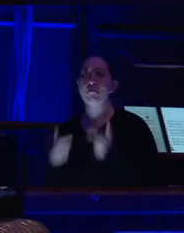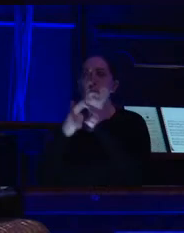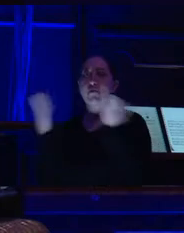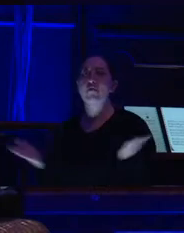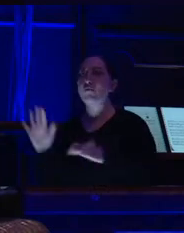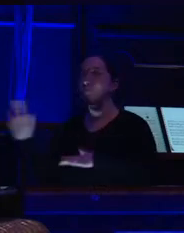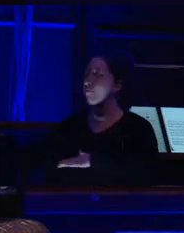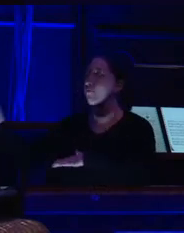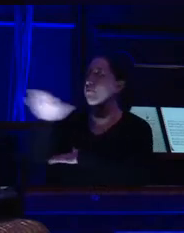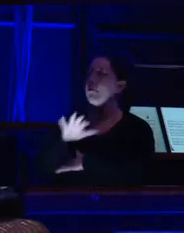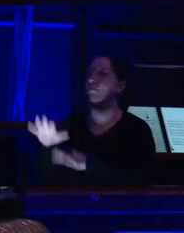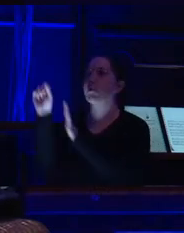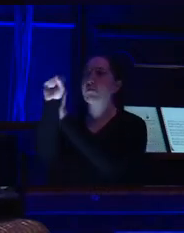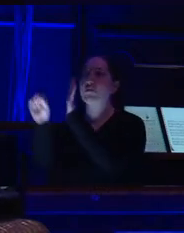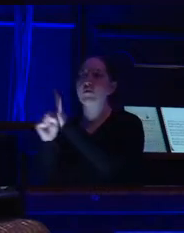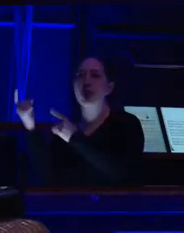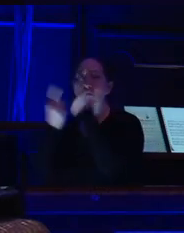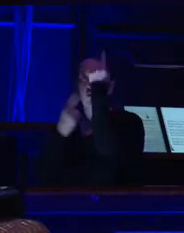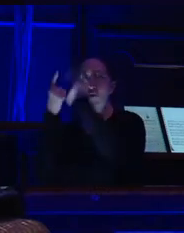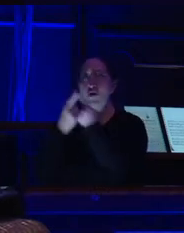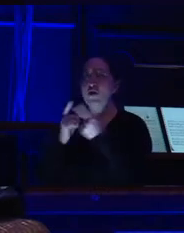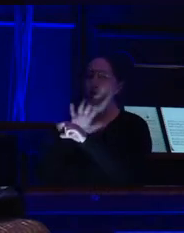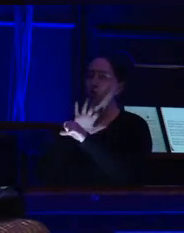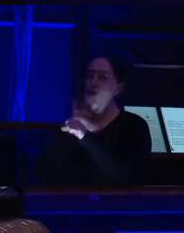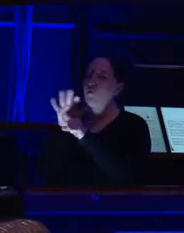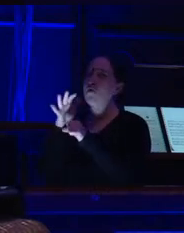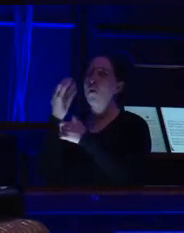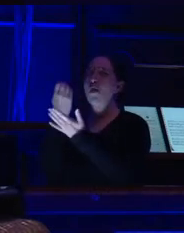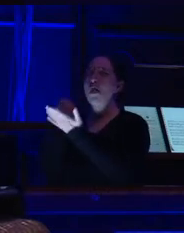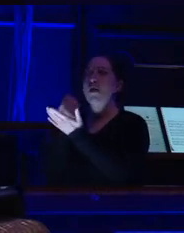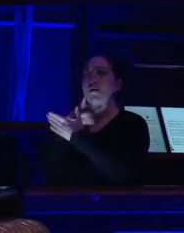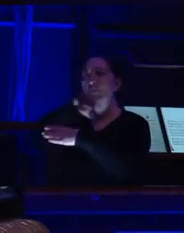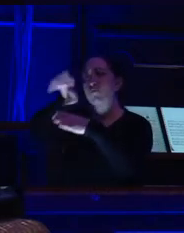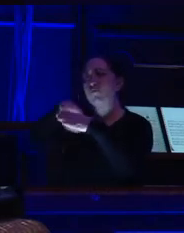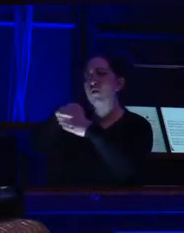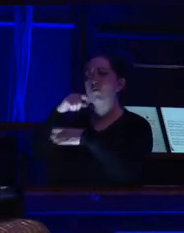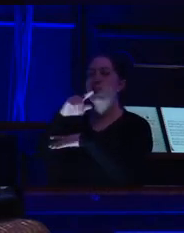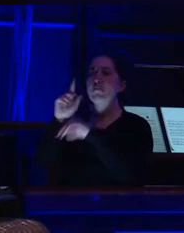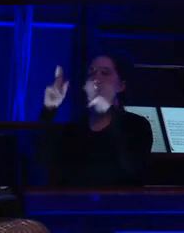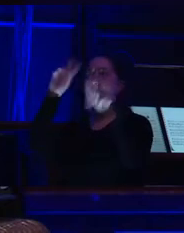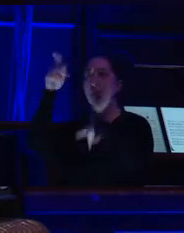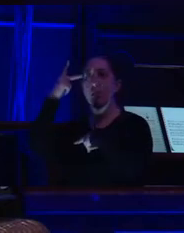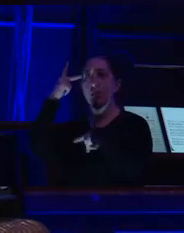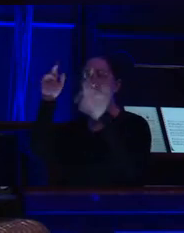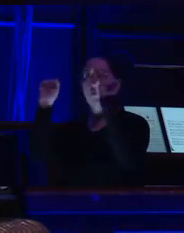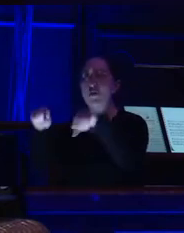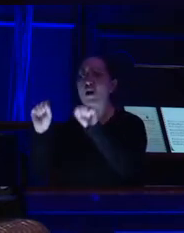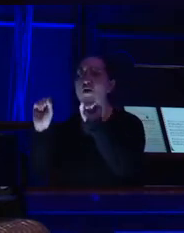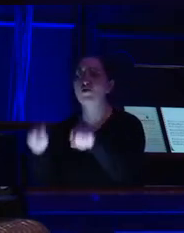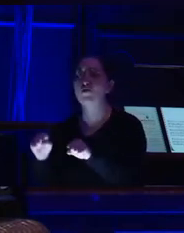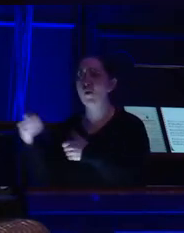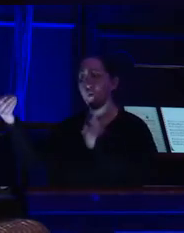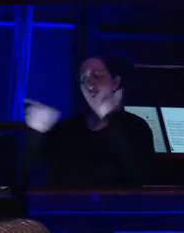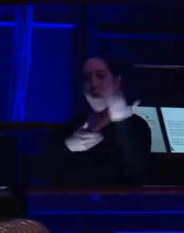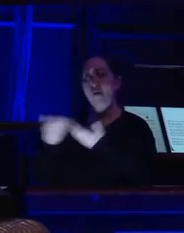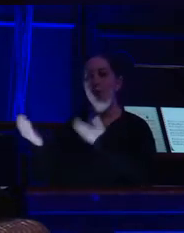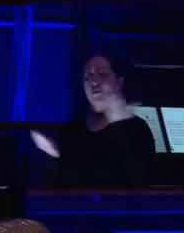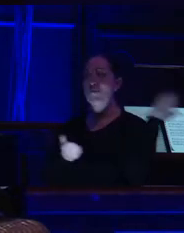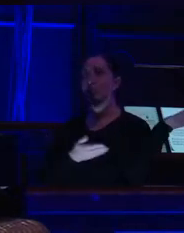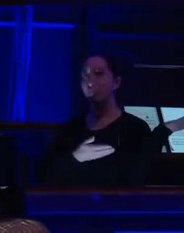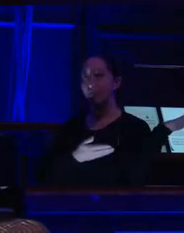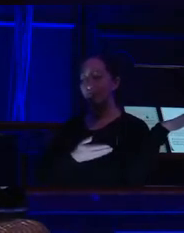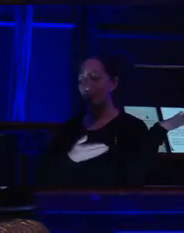state realize their full economic and political potential. Welcome, Lieutenant